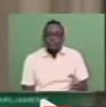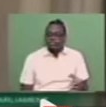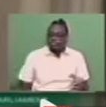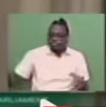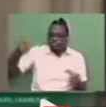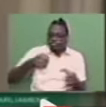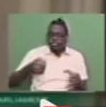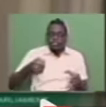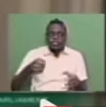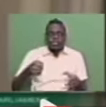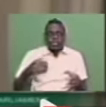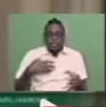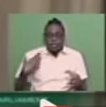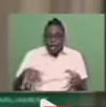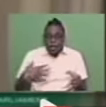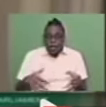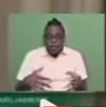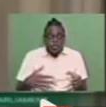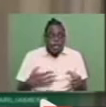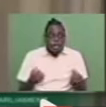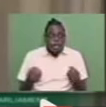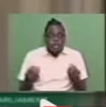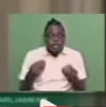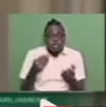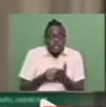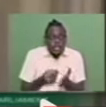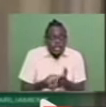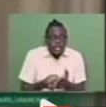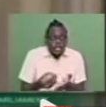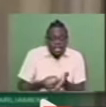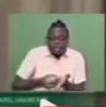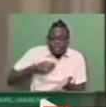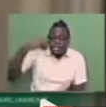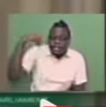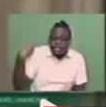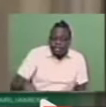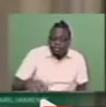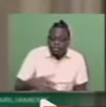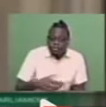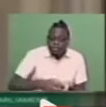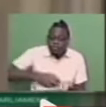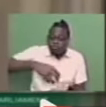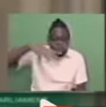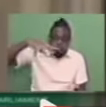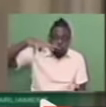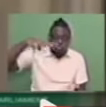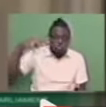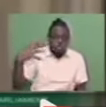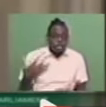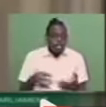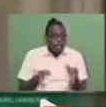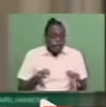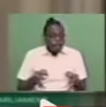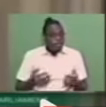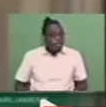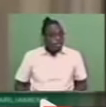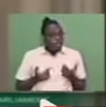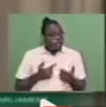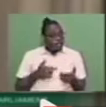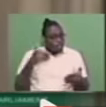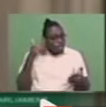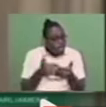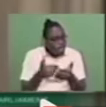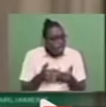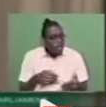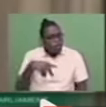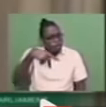Parrot? So MP for Mayaro, a person commuting from their Mayaro or Point 14 residence to San